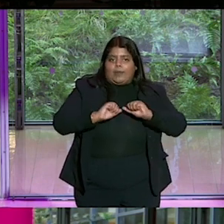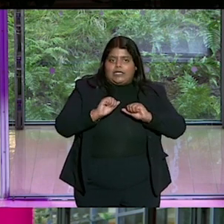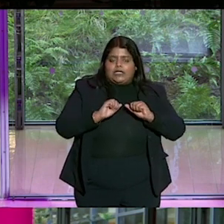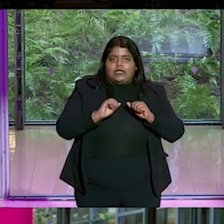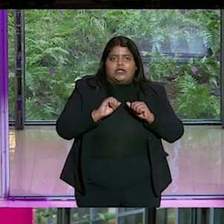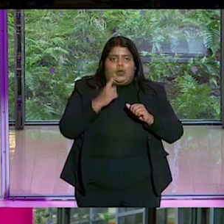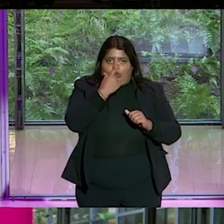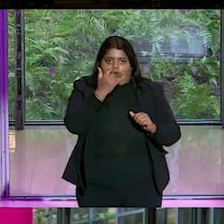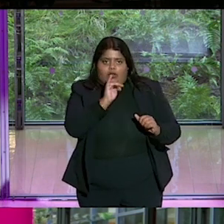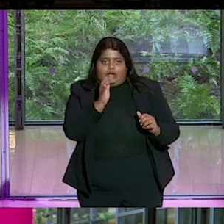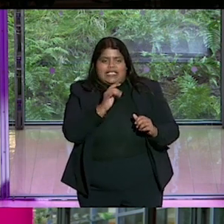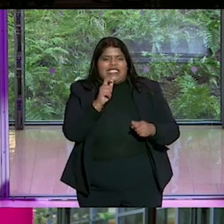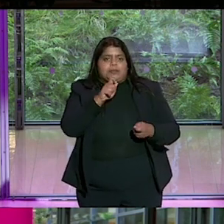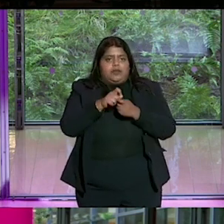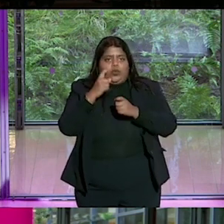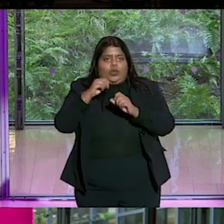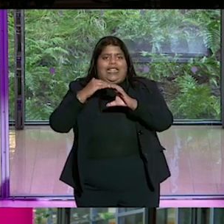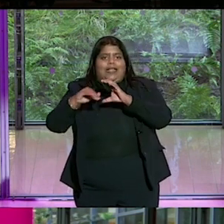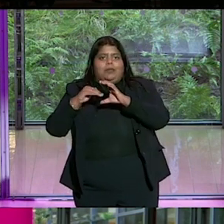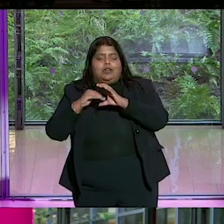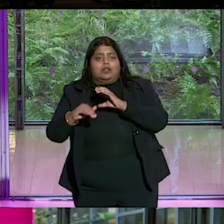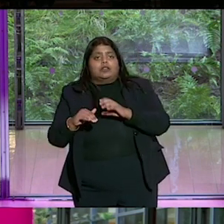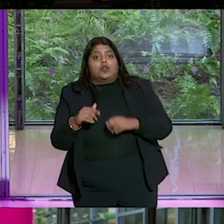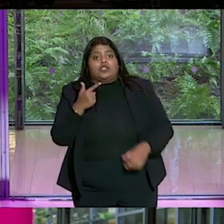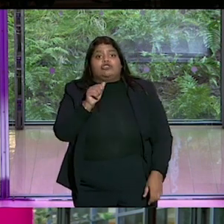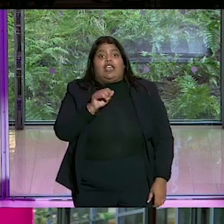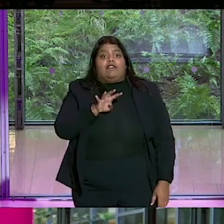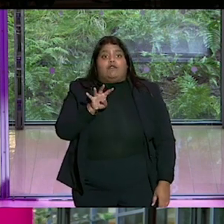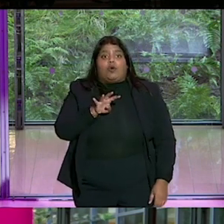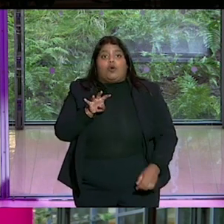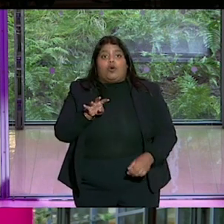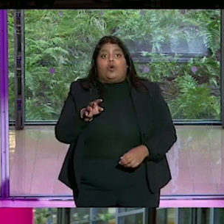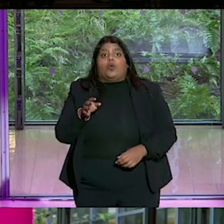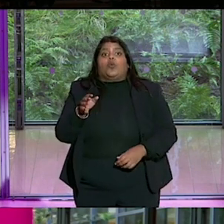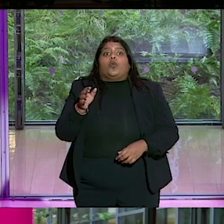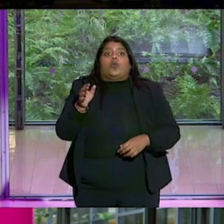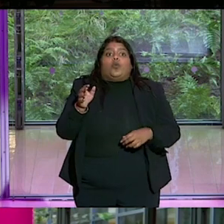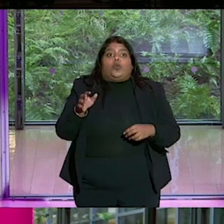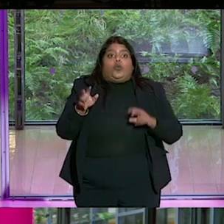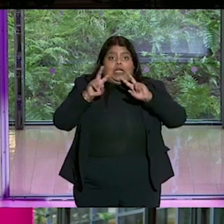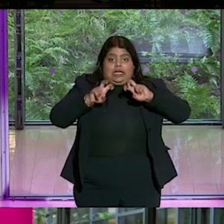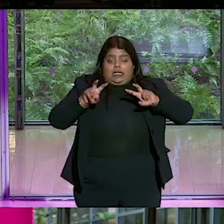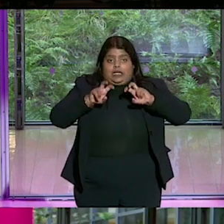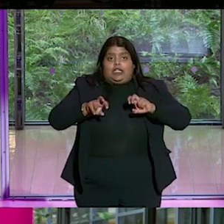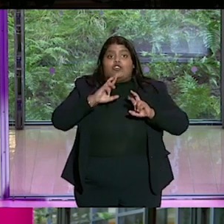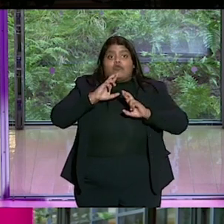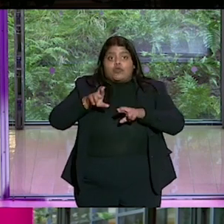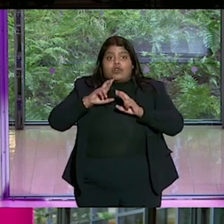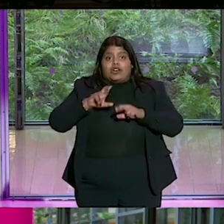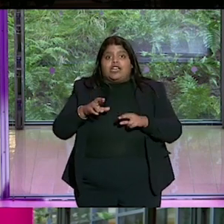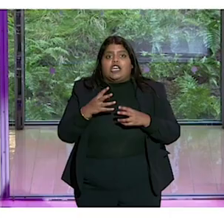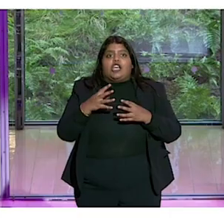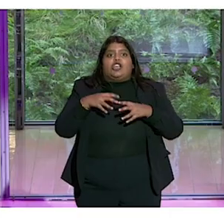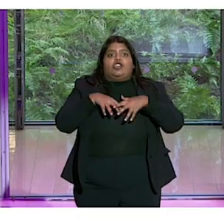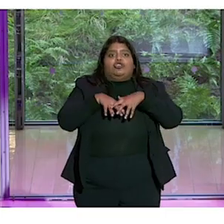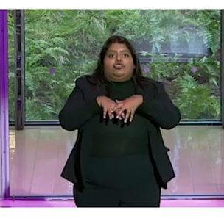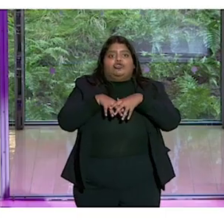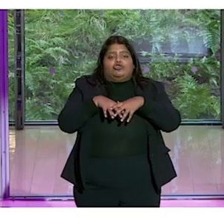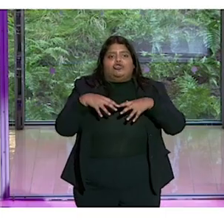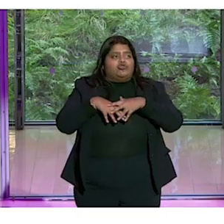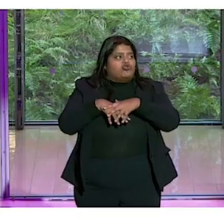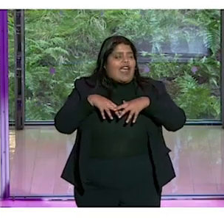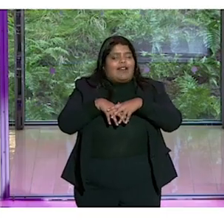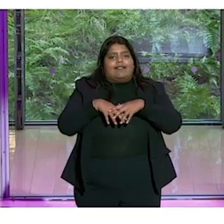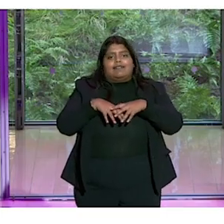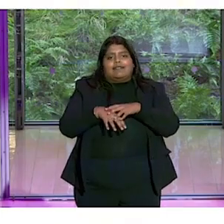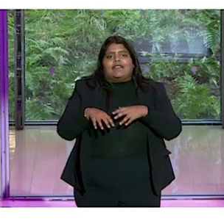campaigns. In GA4, we can go to the reports into this traffic acquisition section, and we can see